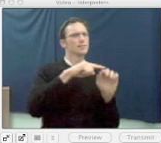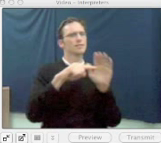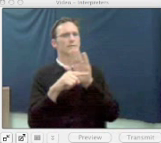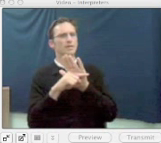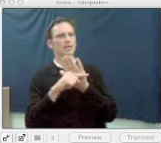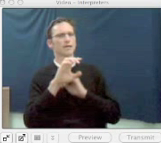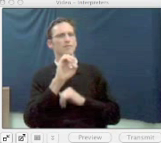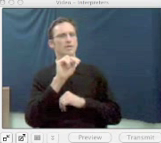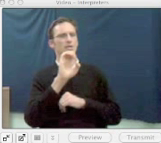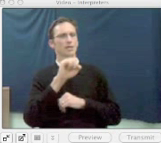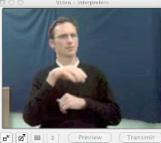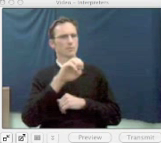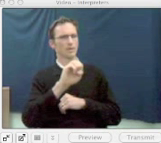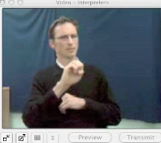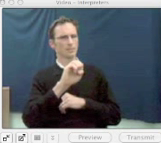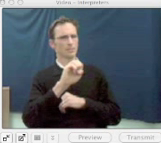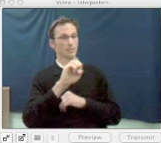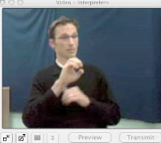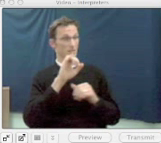principles?